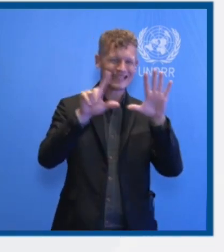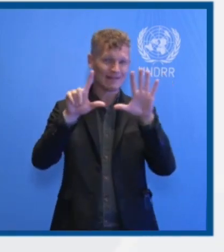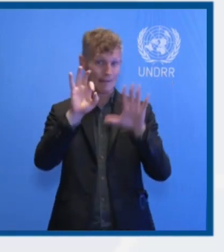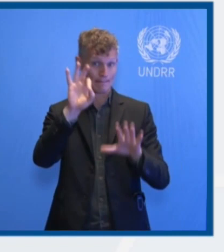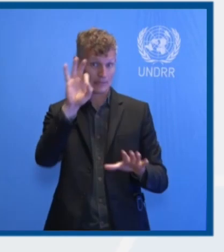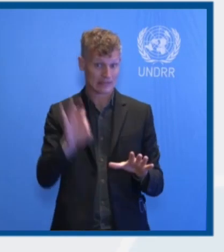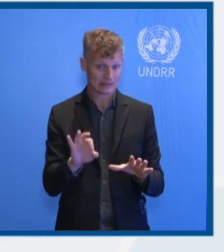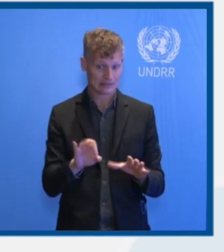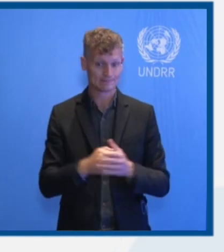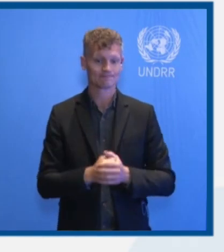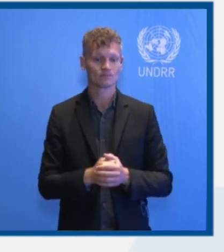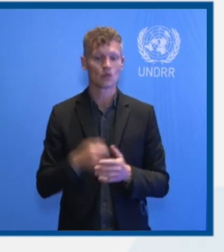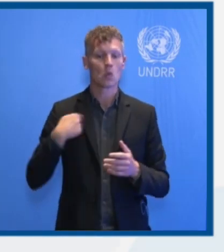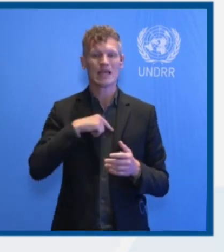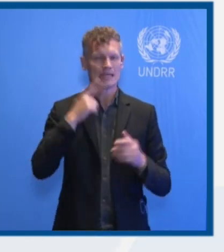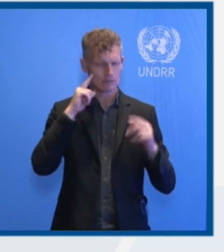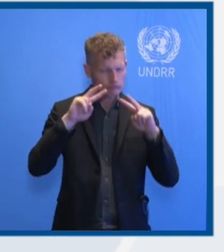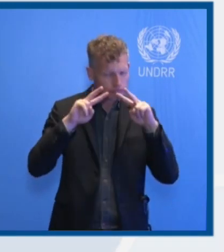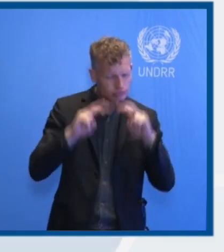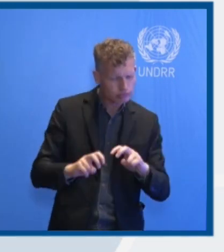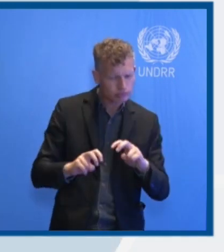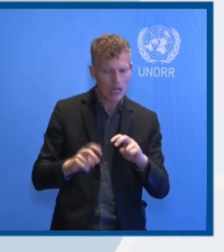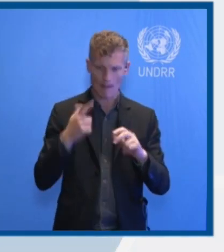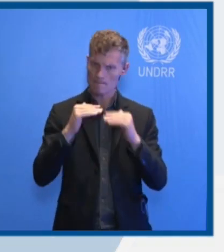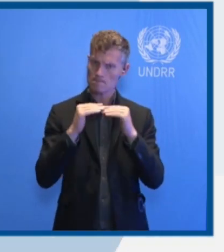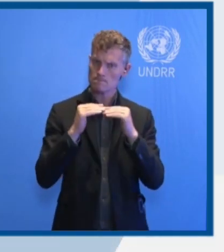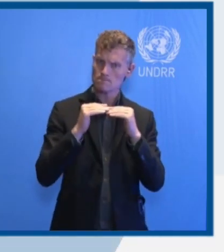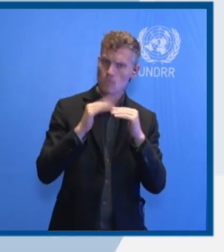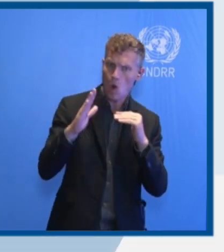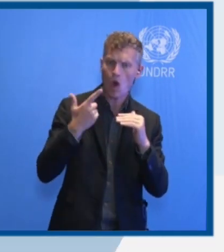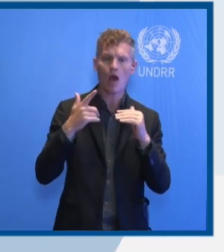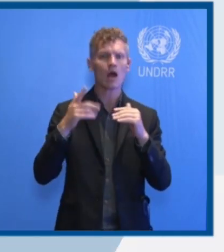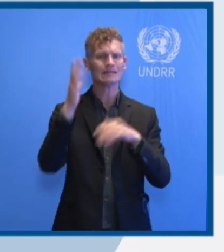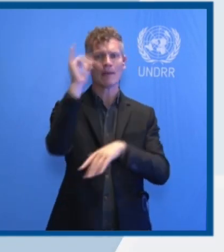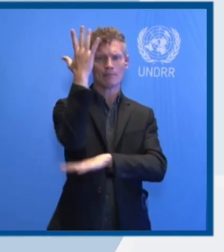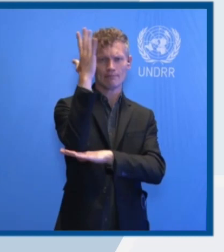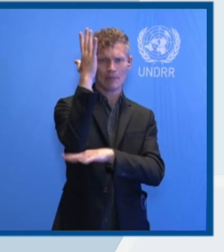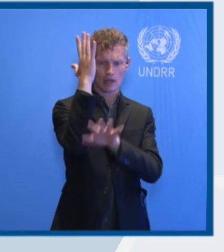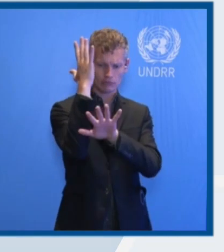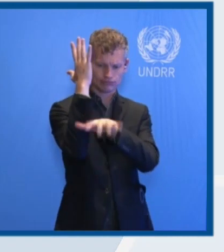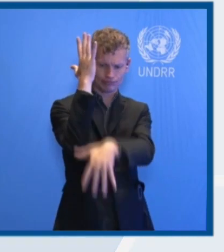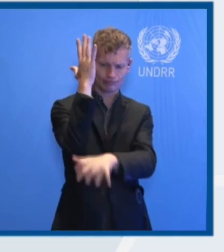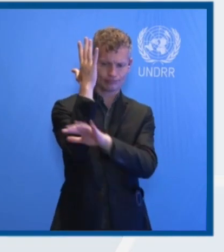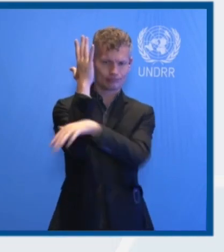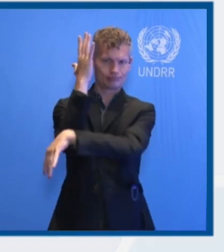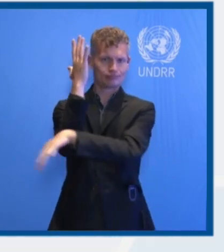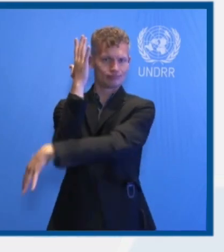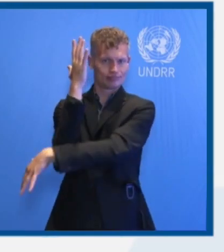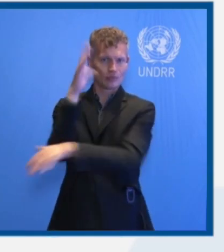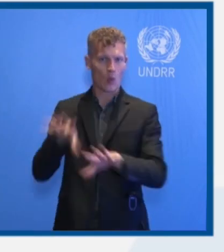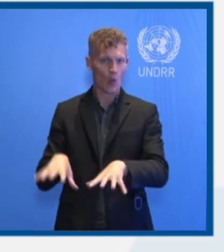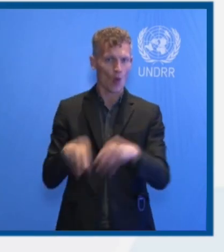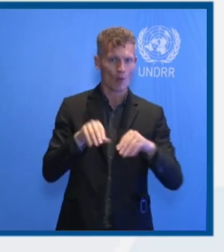and how much does it cost? And we found that for every dollar invested in mangroves, you avert $9 worth of